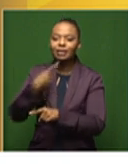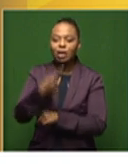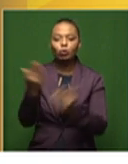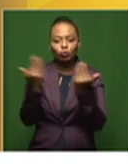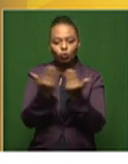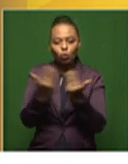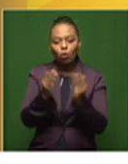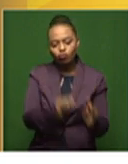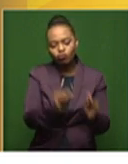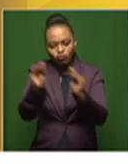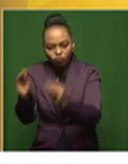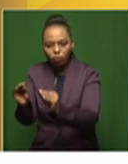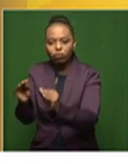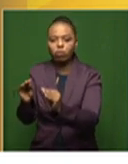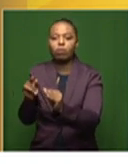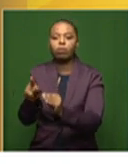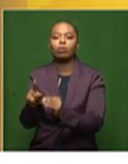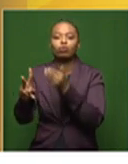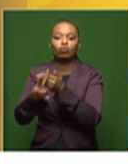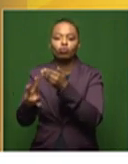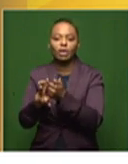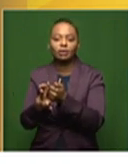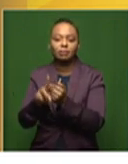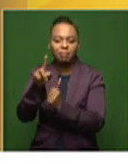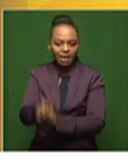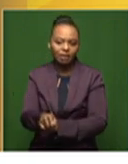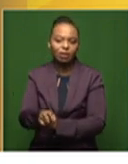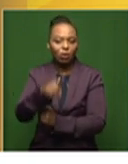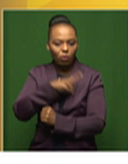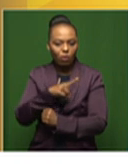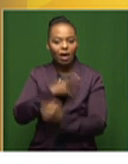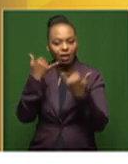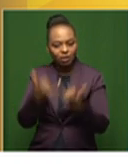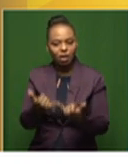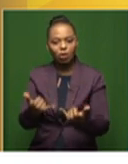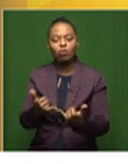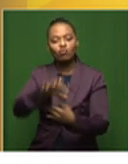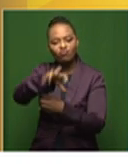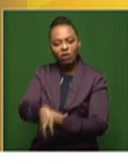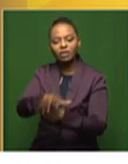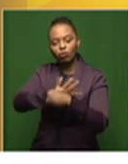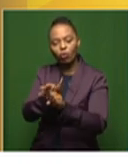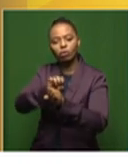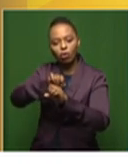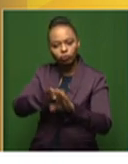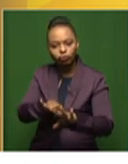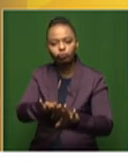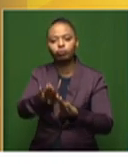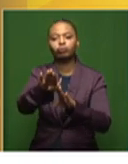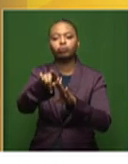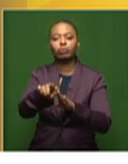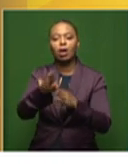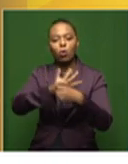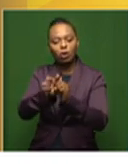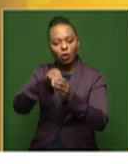2 weeks, purely because there is a wave that is currently ravaging our province, and we really believe we need to protect